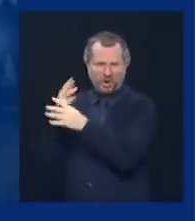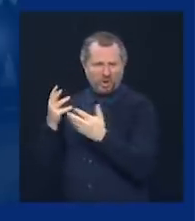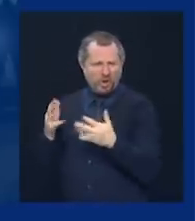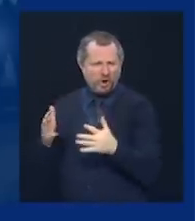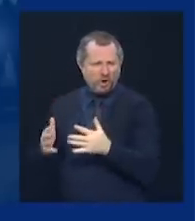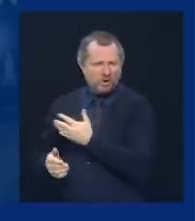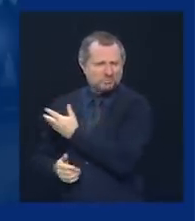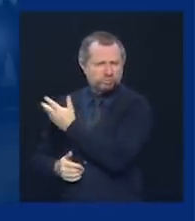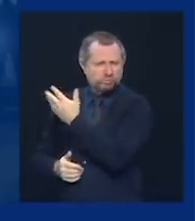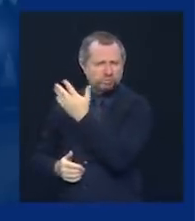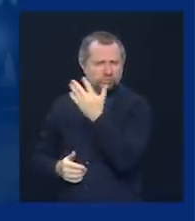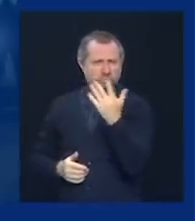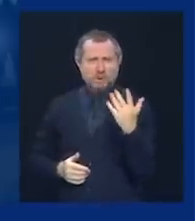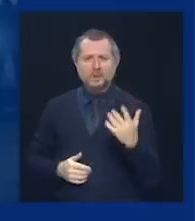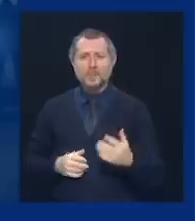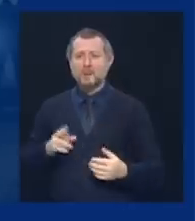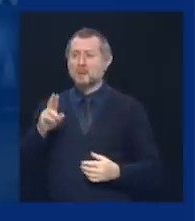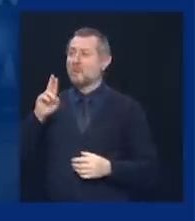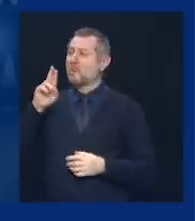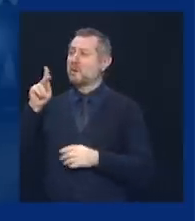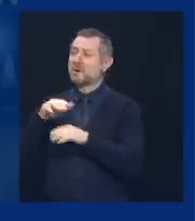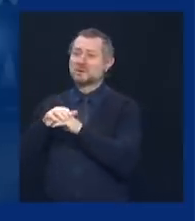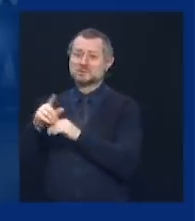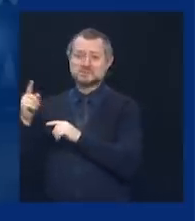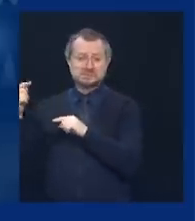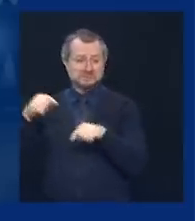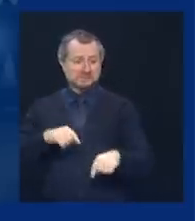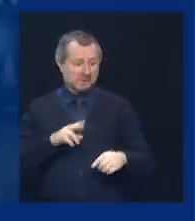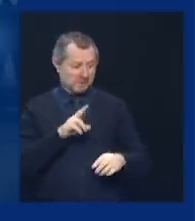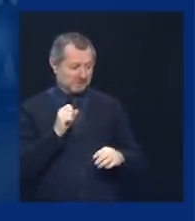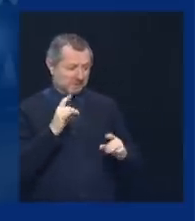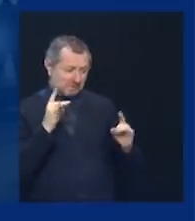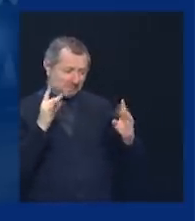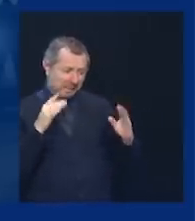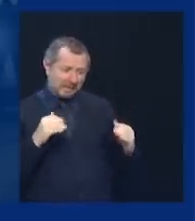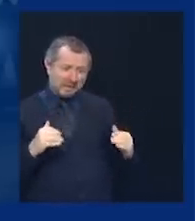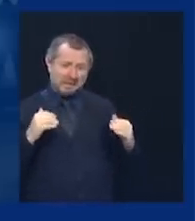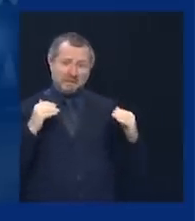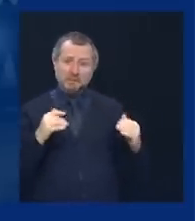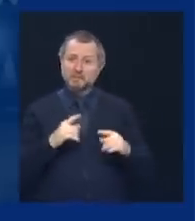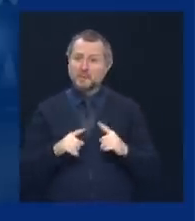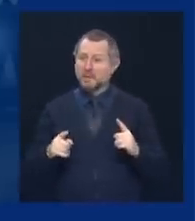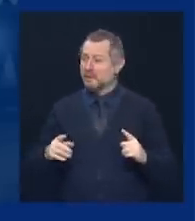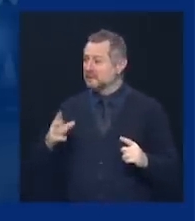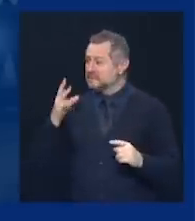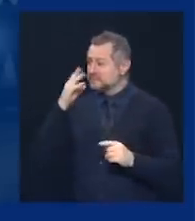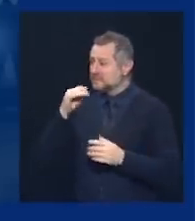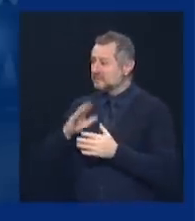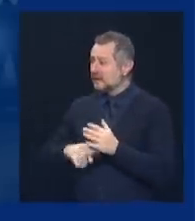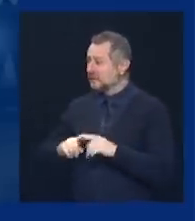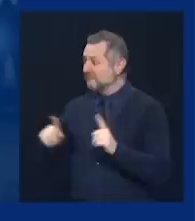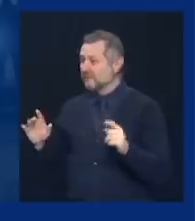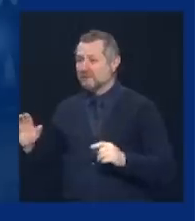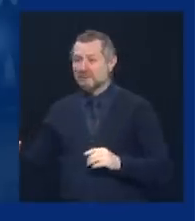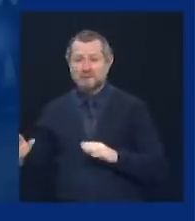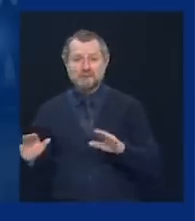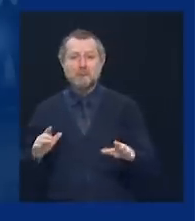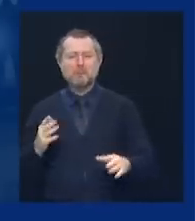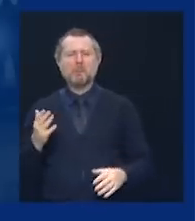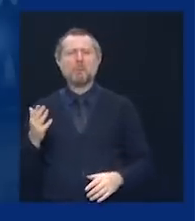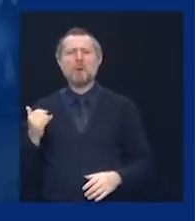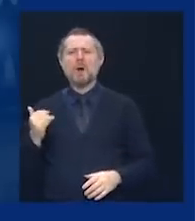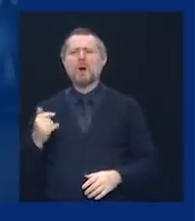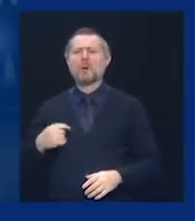less of a price for COVID, that didn't have the experience that we had? why aren't we